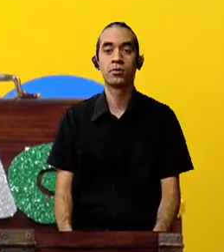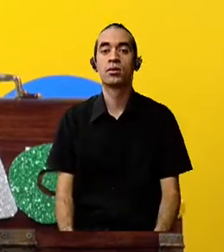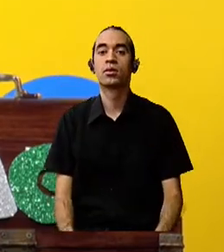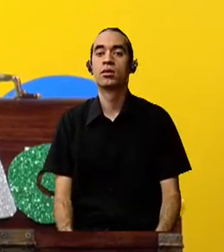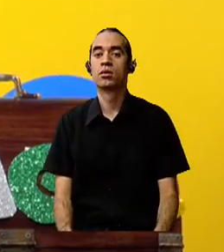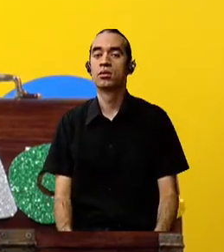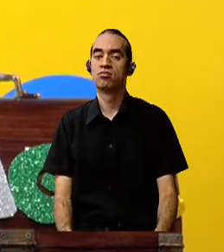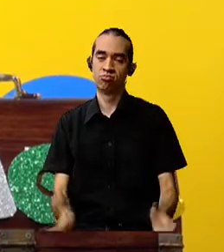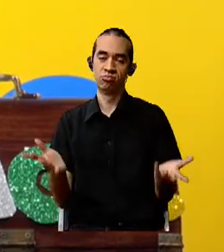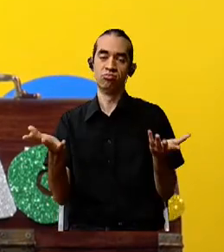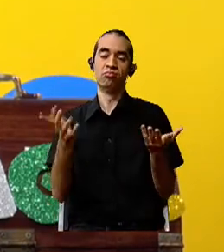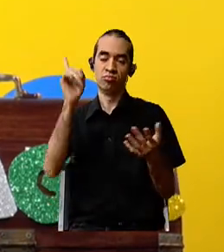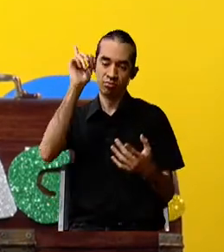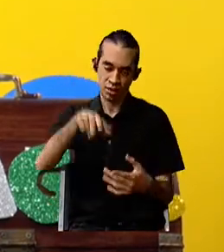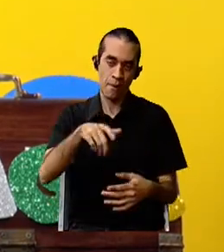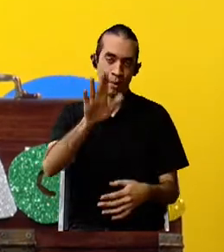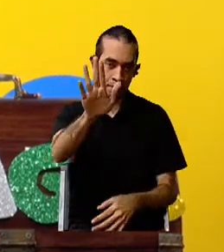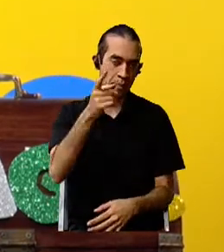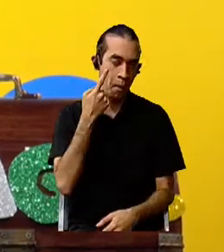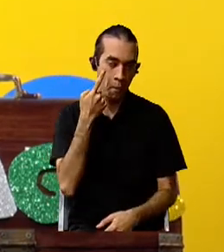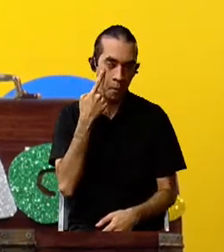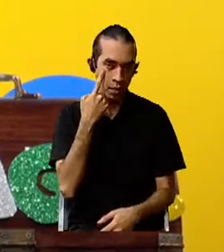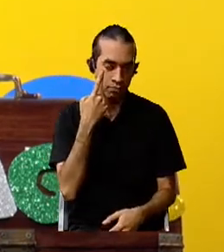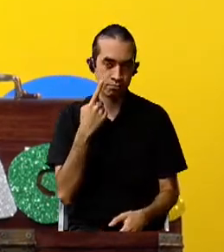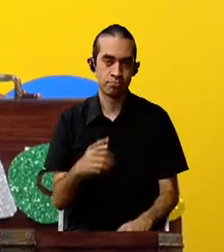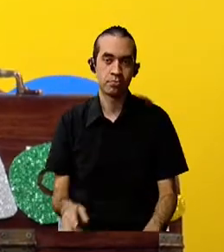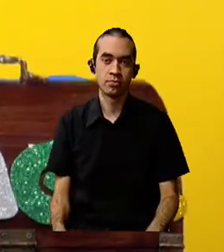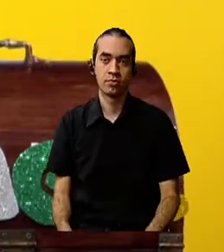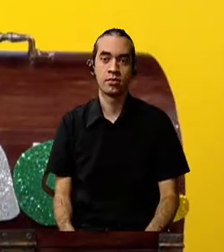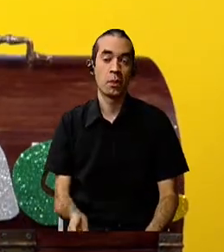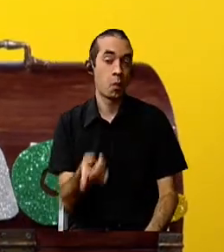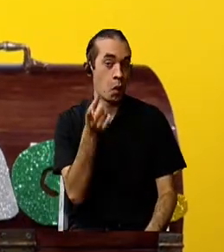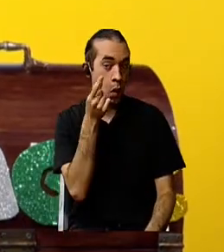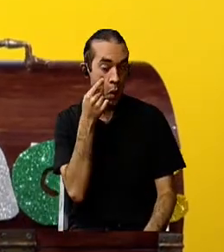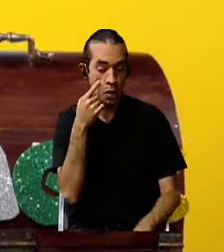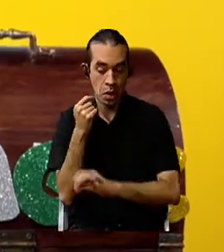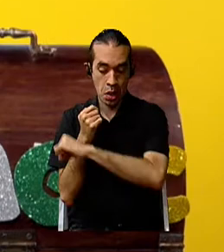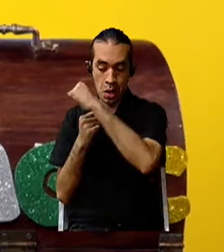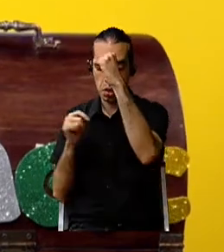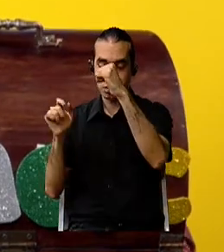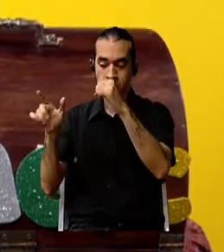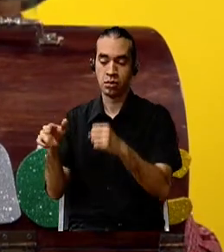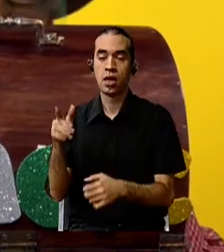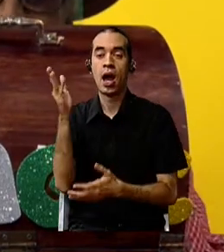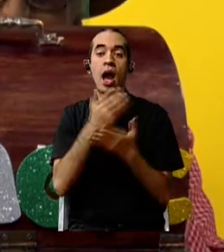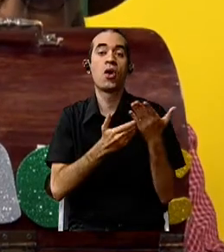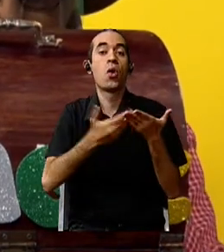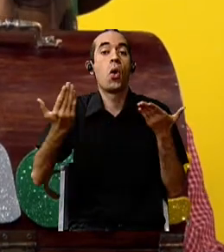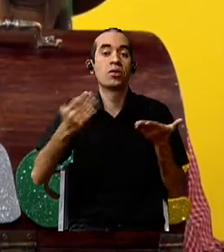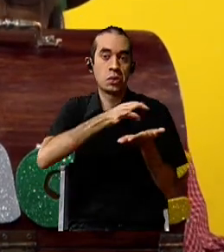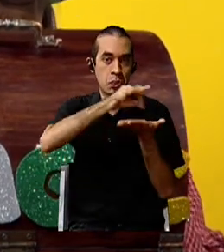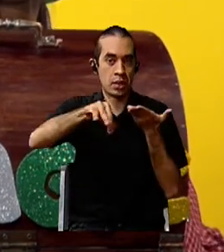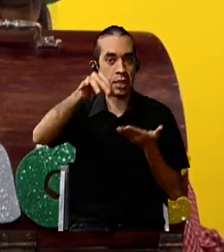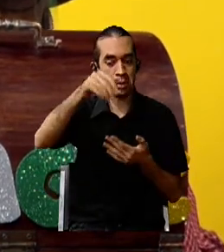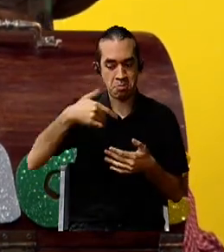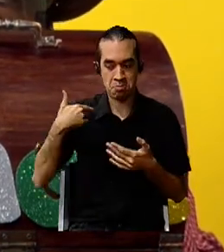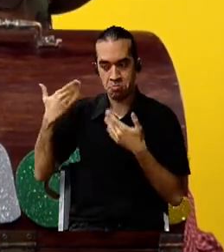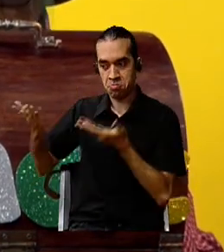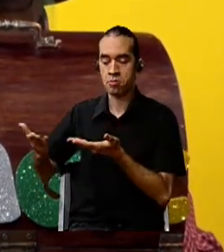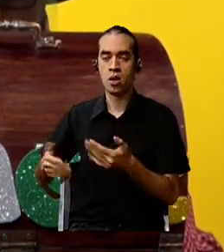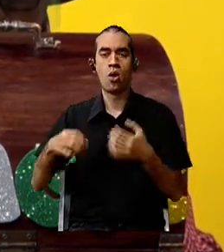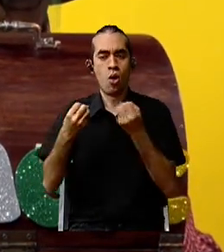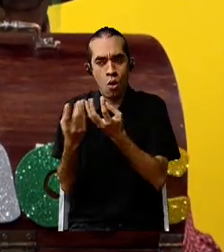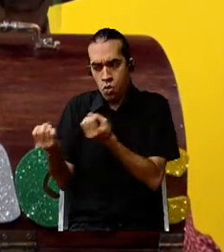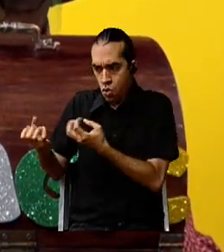in order to continue, Chuli, let's see some school items we have here. Oh, we have